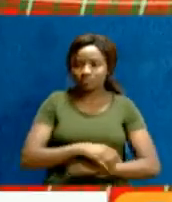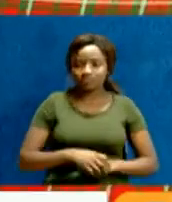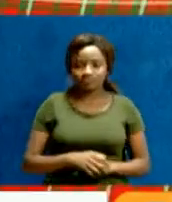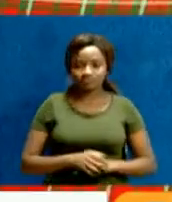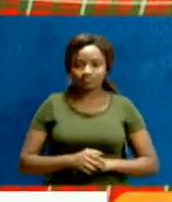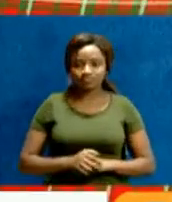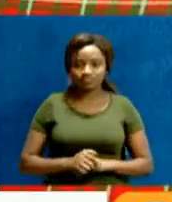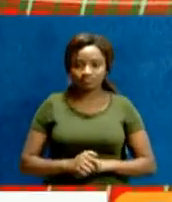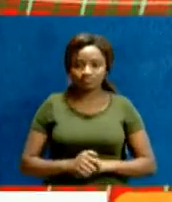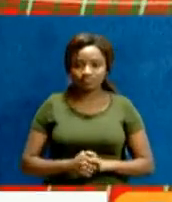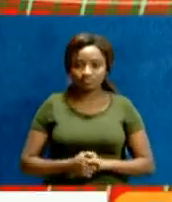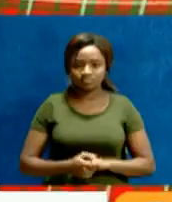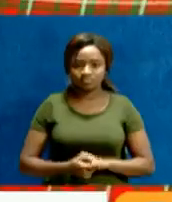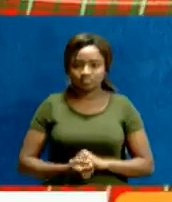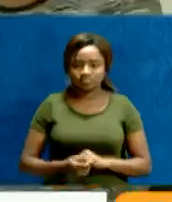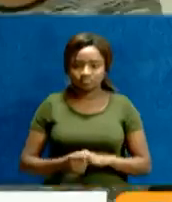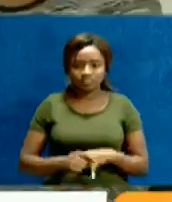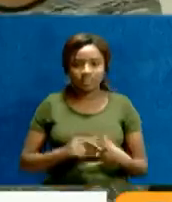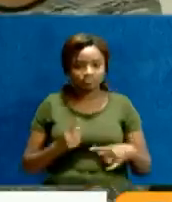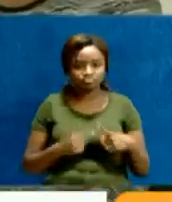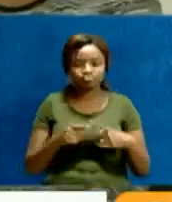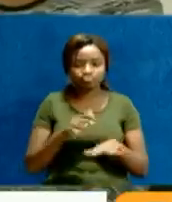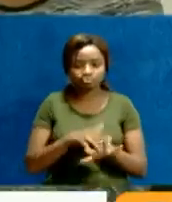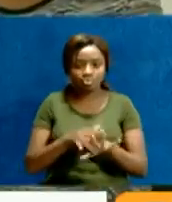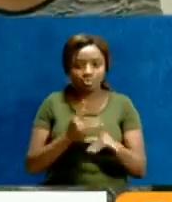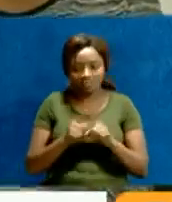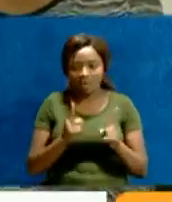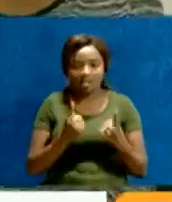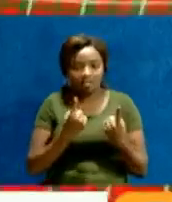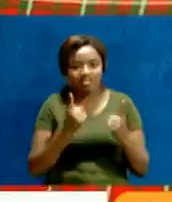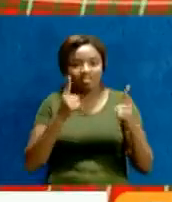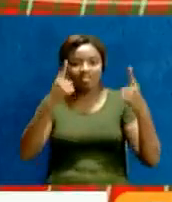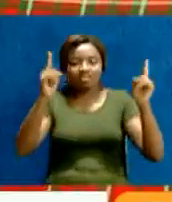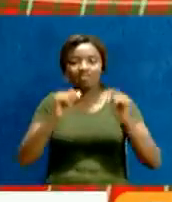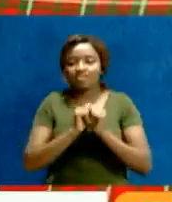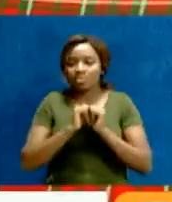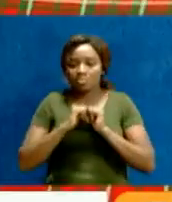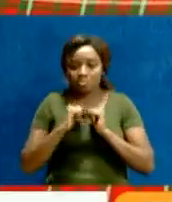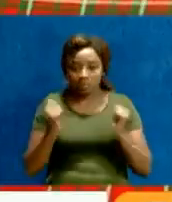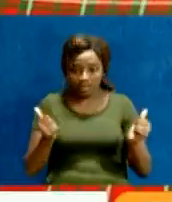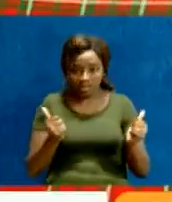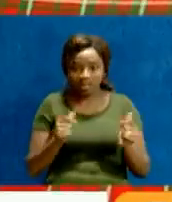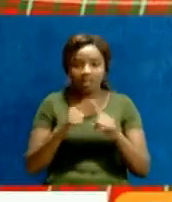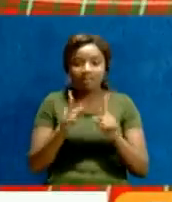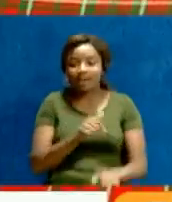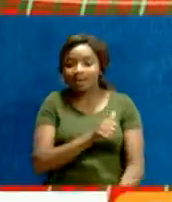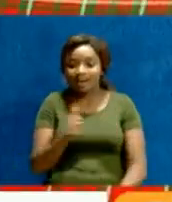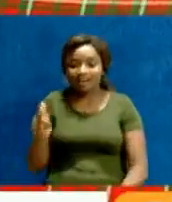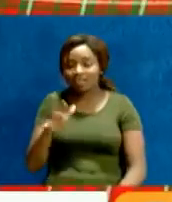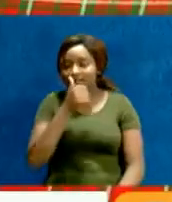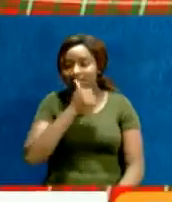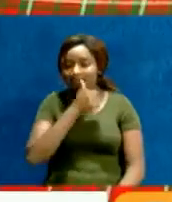went through it a little bit more slower, but it worked for them. But those in the private